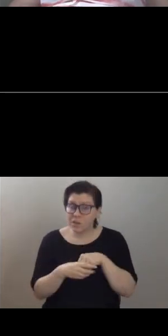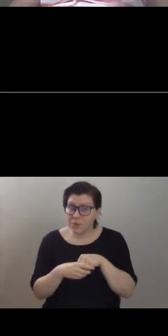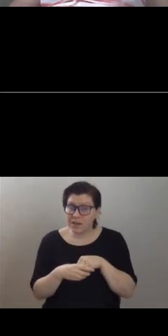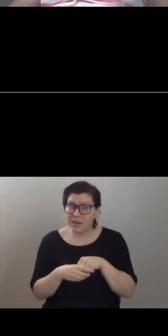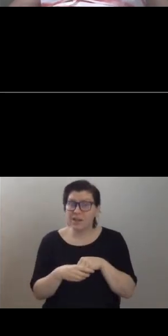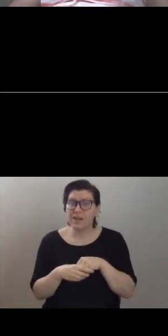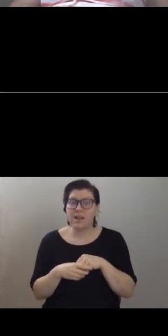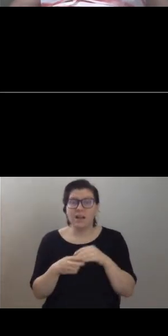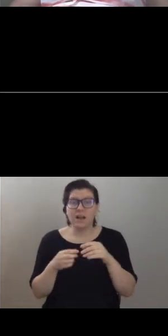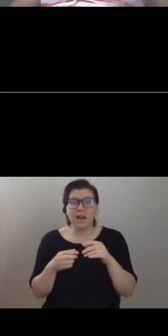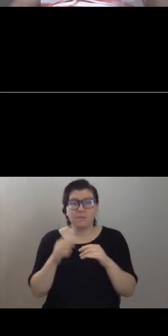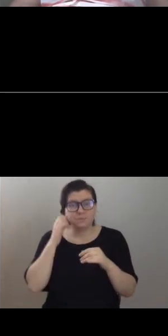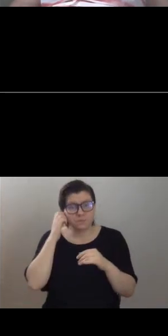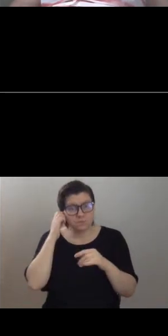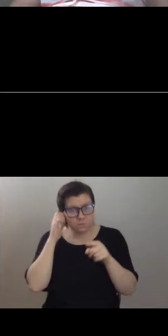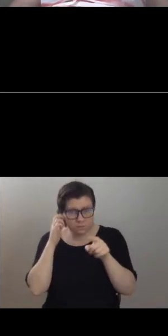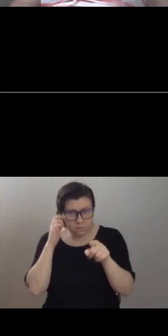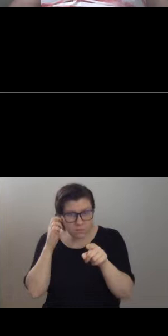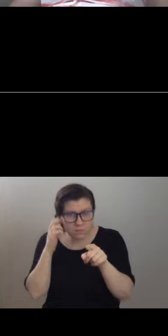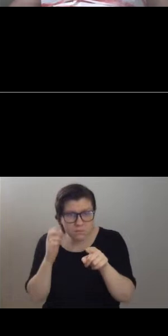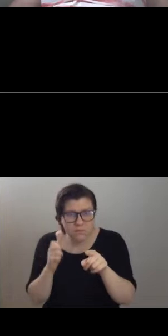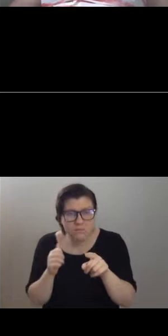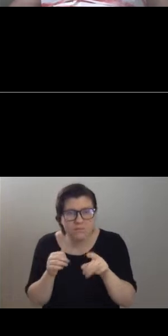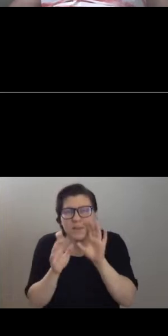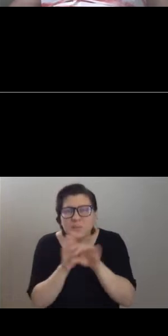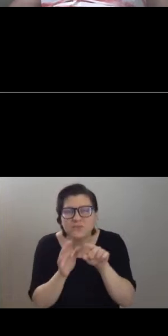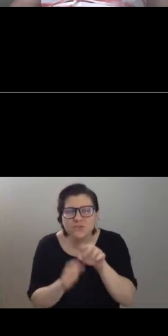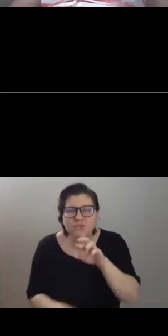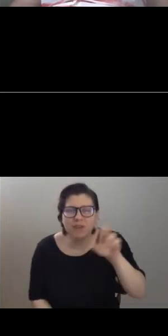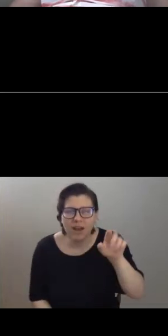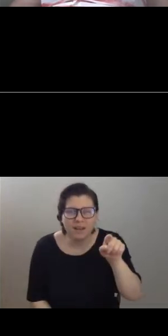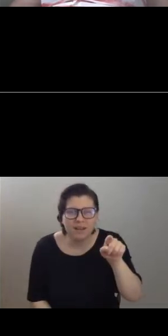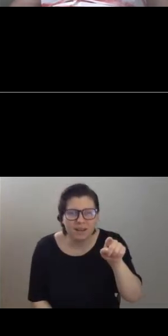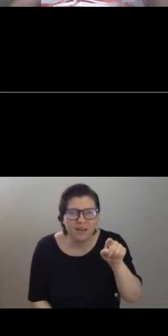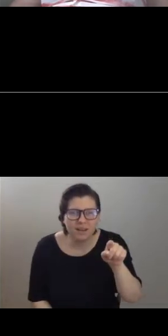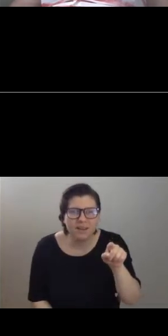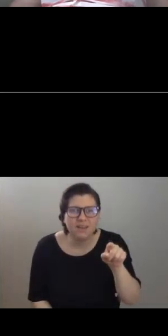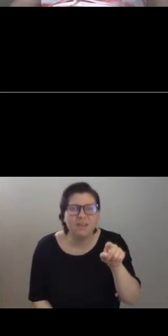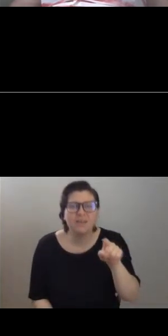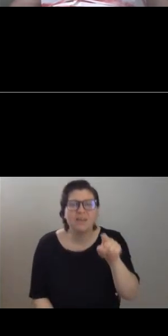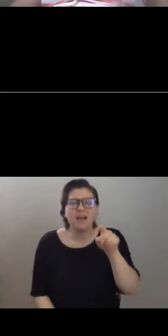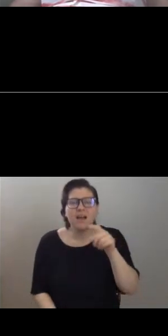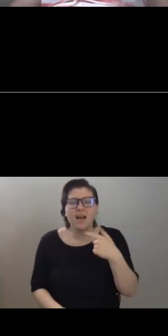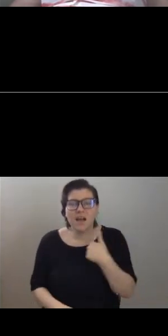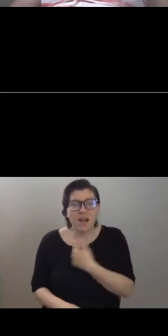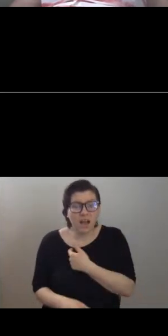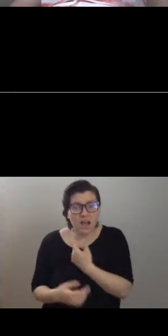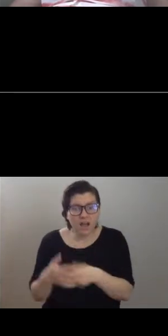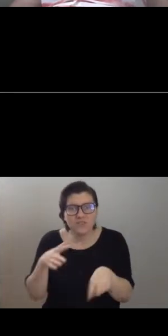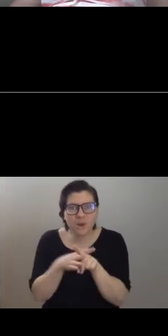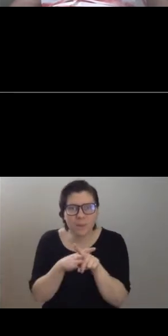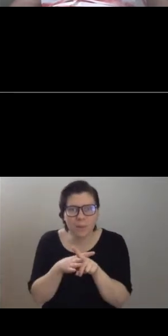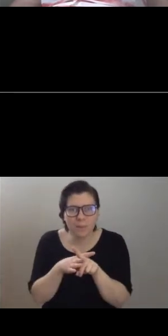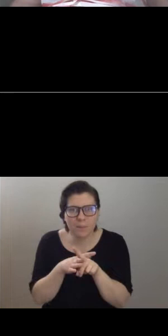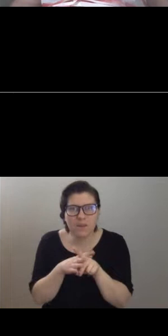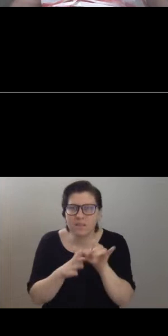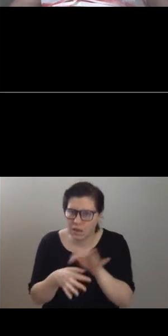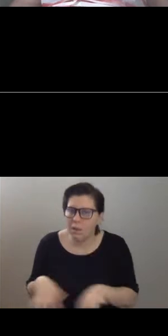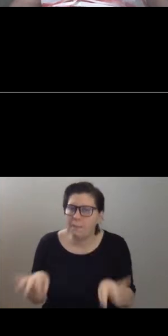level, which is pictured here up in the right-hand corner. Showing up matters. Speaking